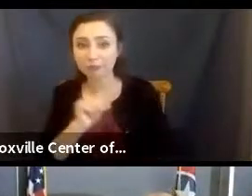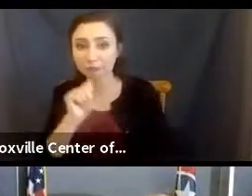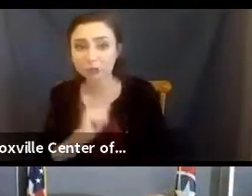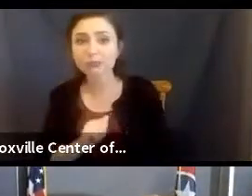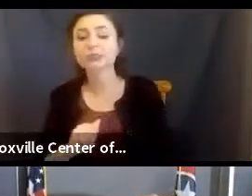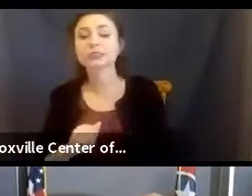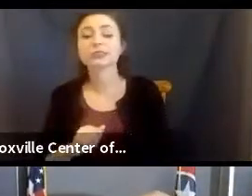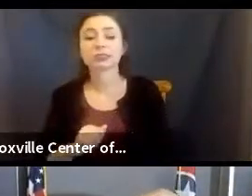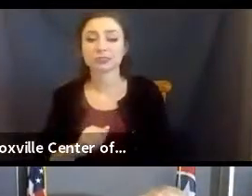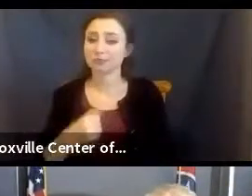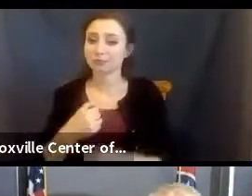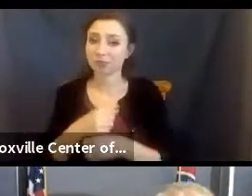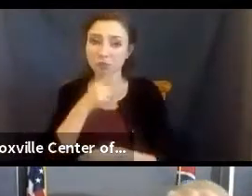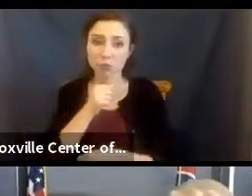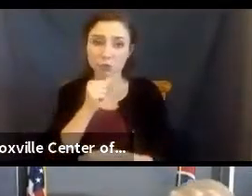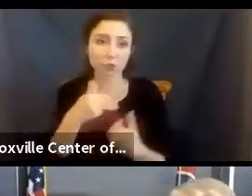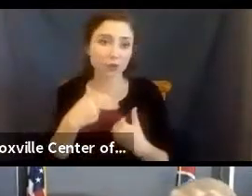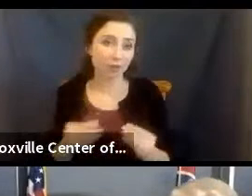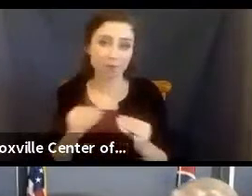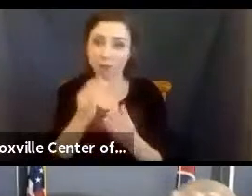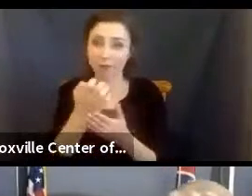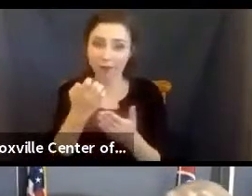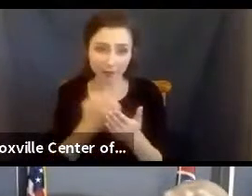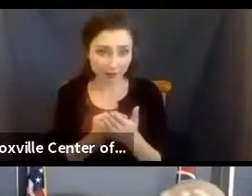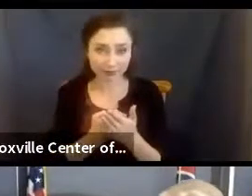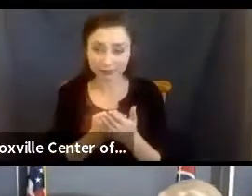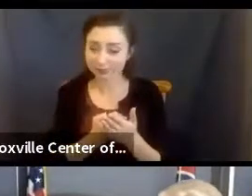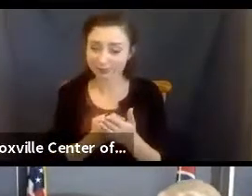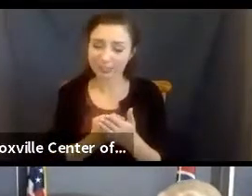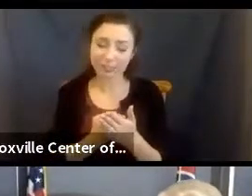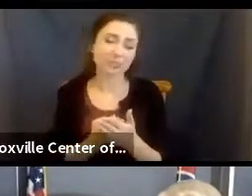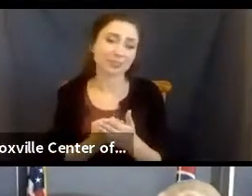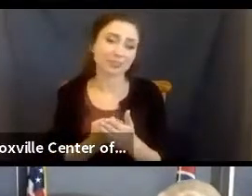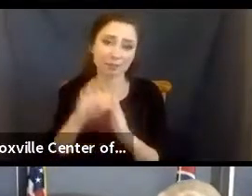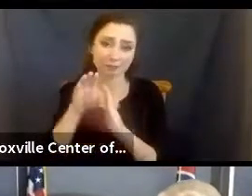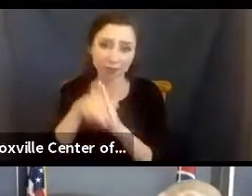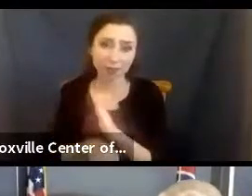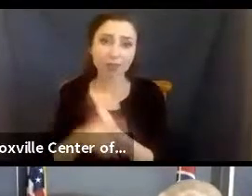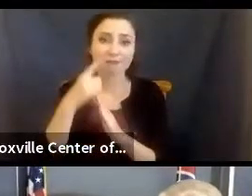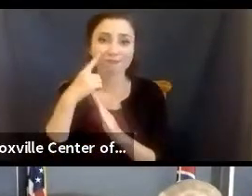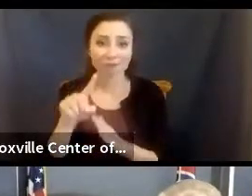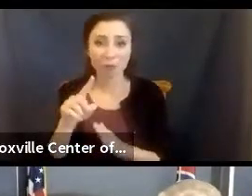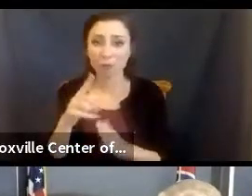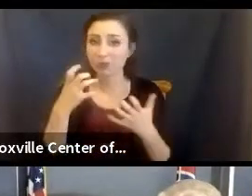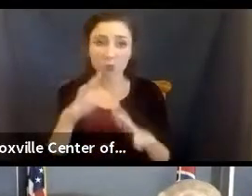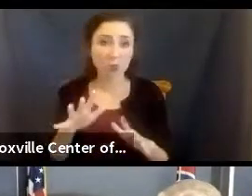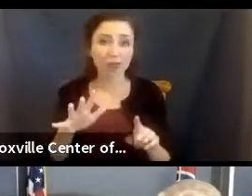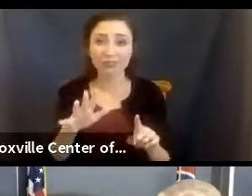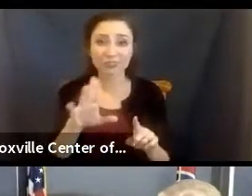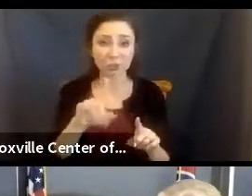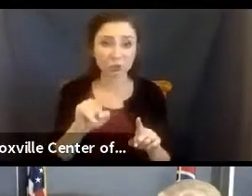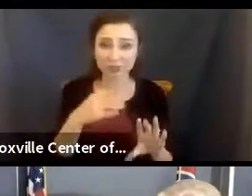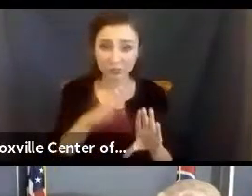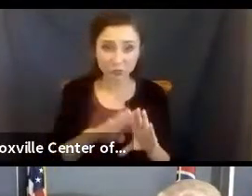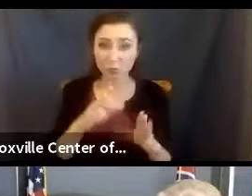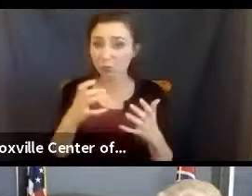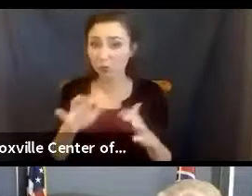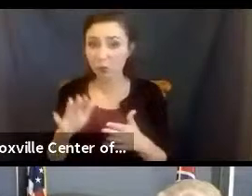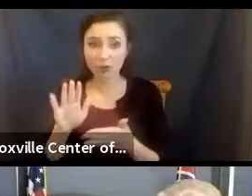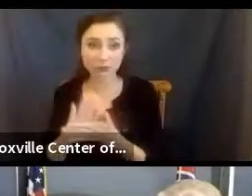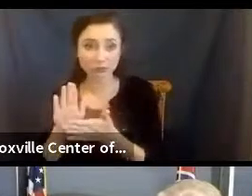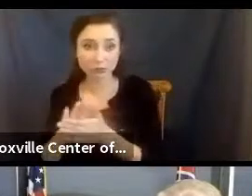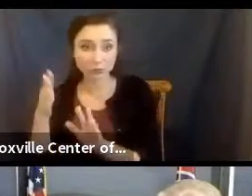more economic hardship because people are getting sick. We don't want UT to have to close. We don't want Knox County schools to have to close.